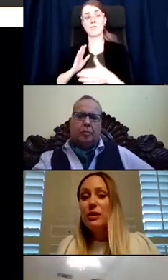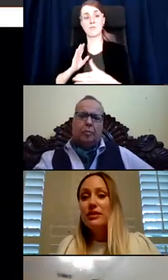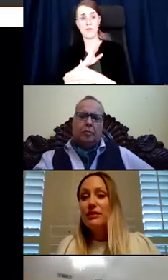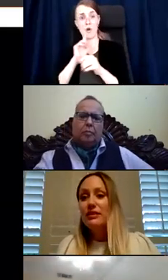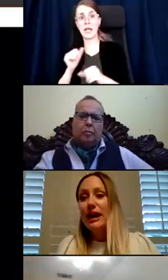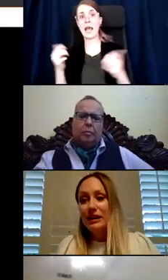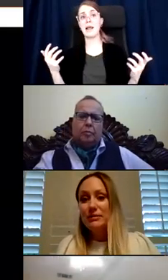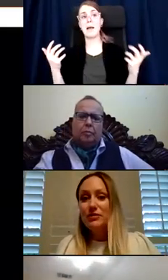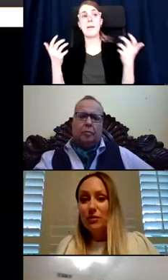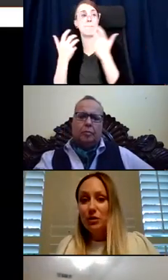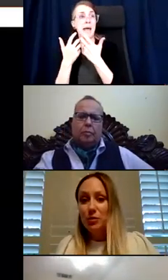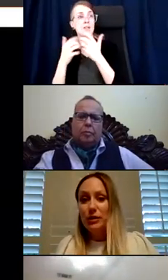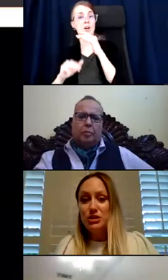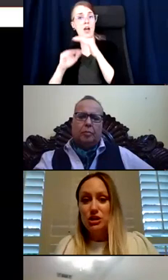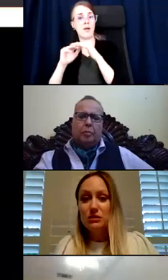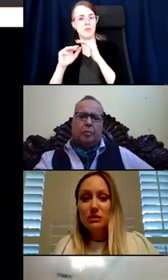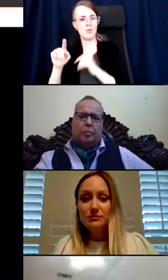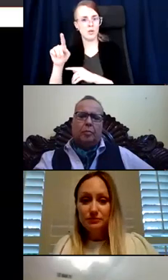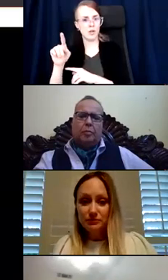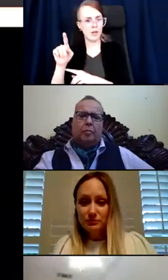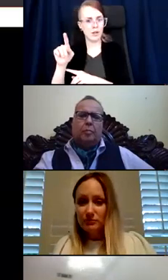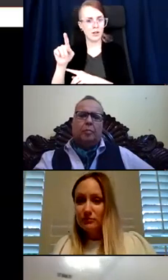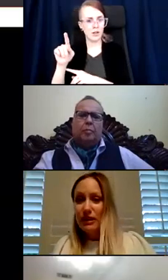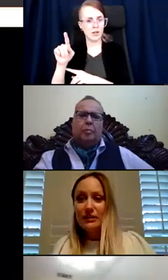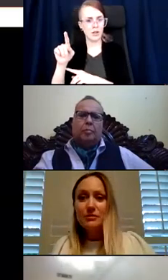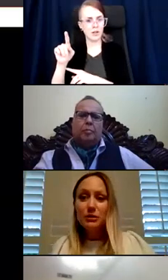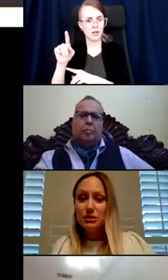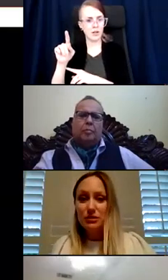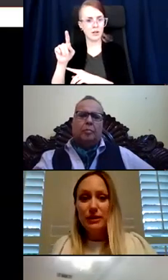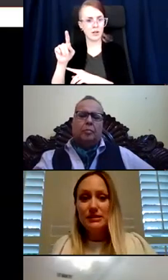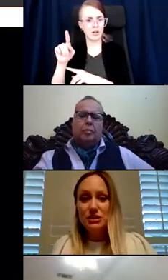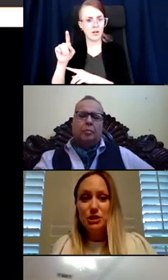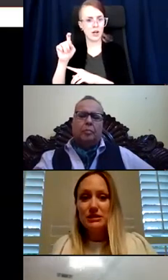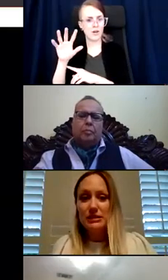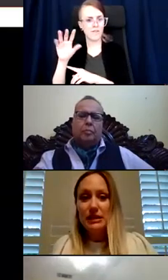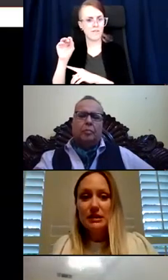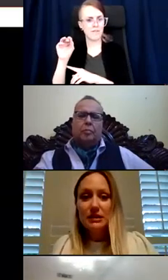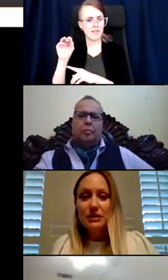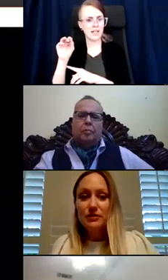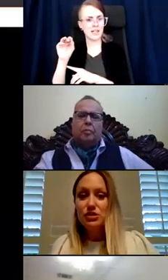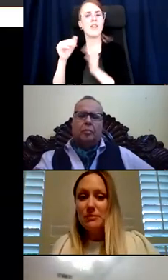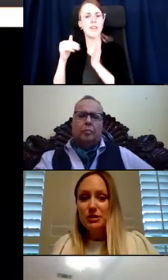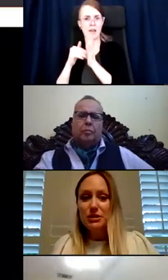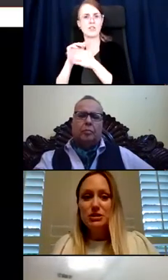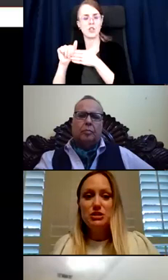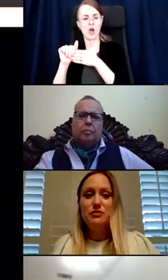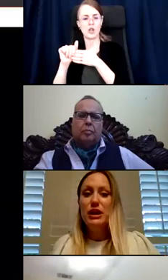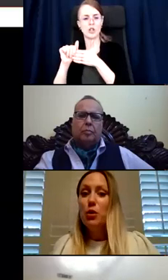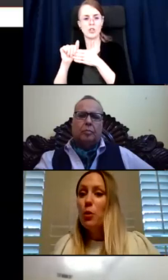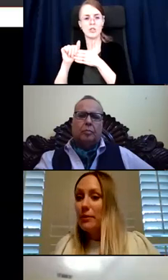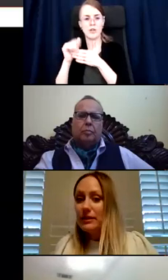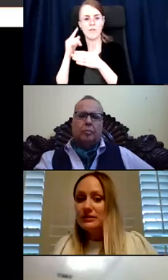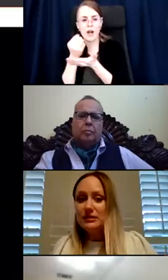$150,000 with the economic development corporation in a multitude of ways, as you can see, for job search,